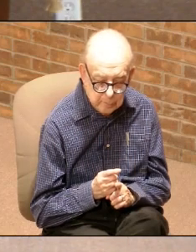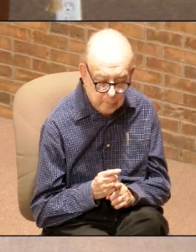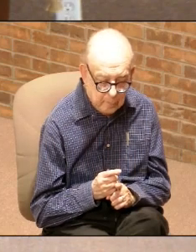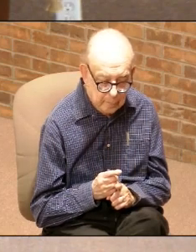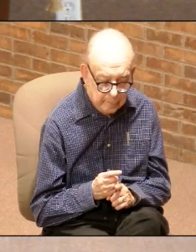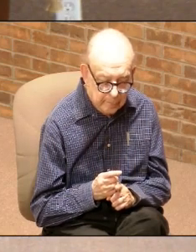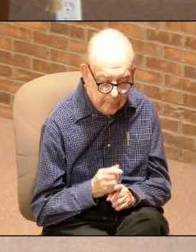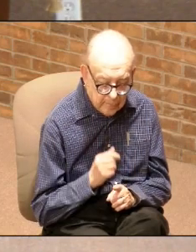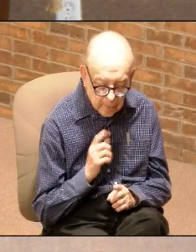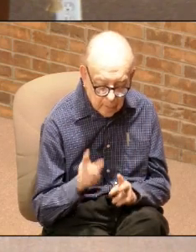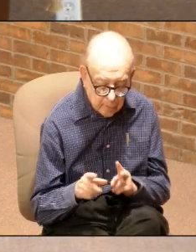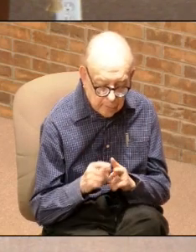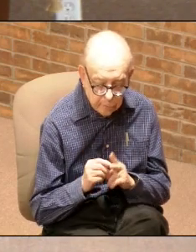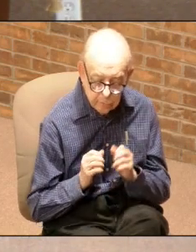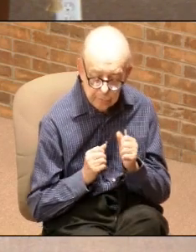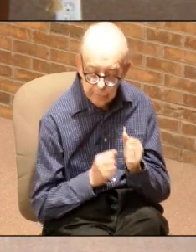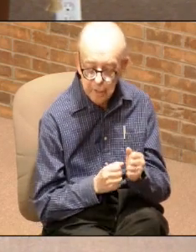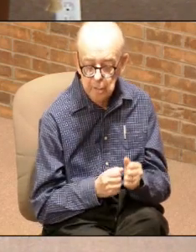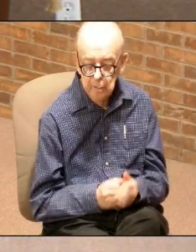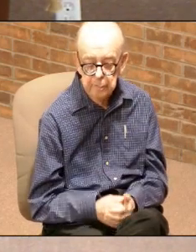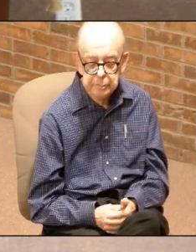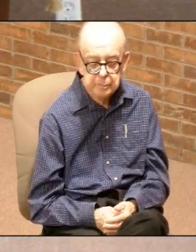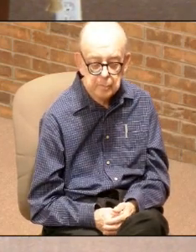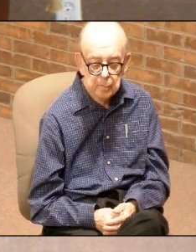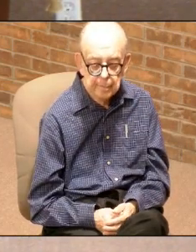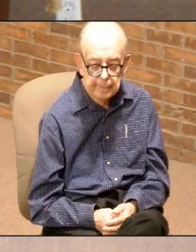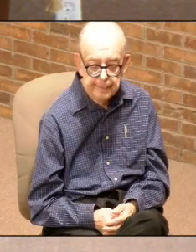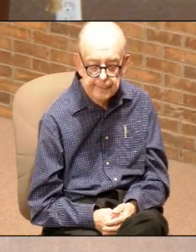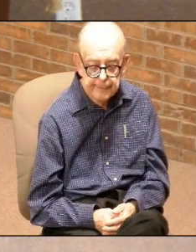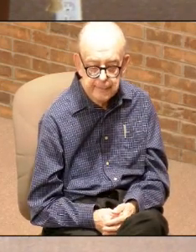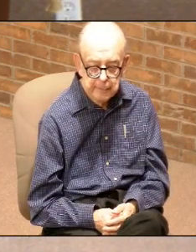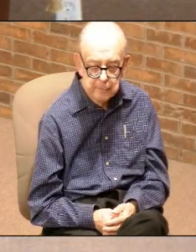They didn't always choose to follow.